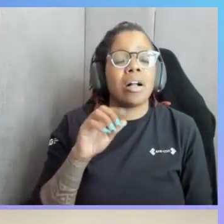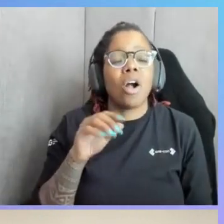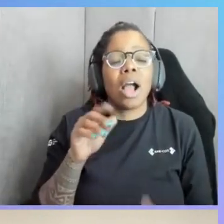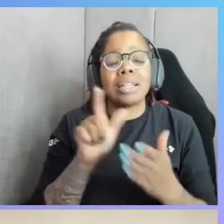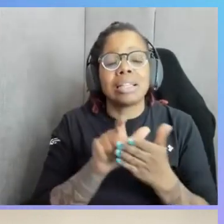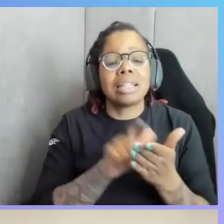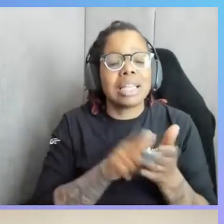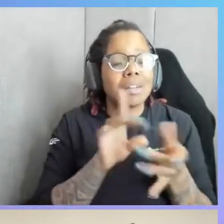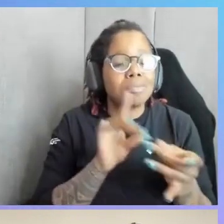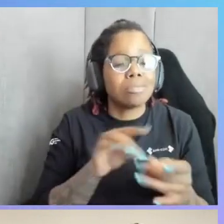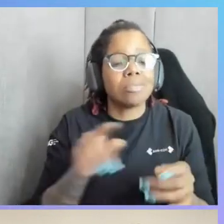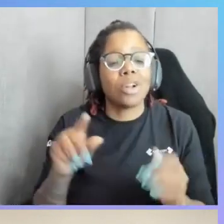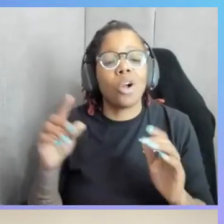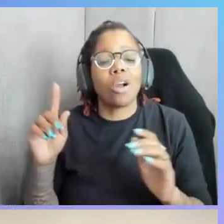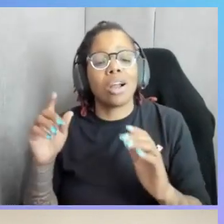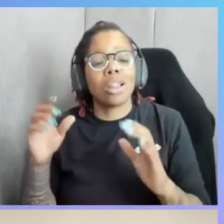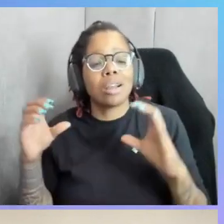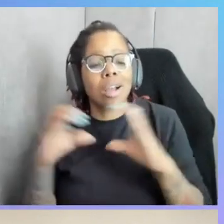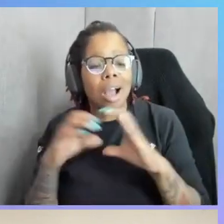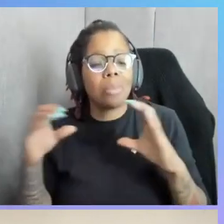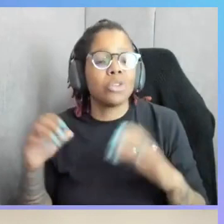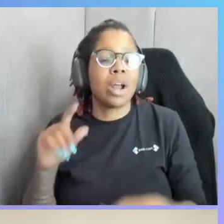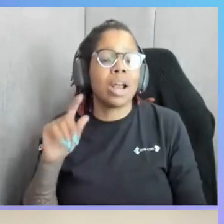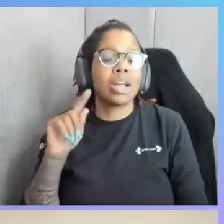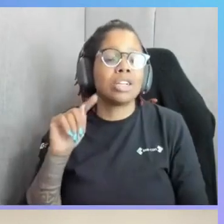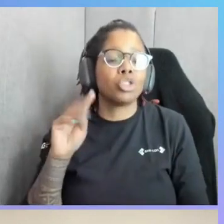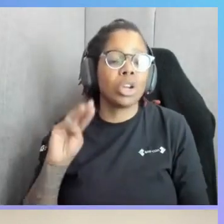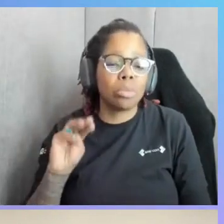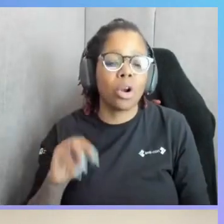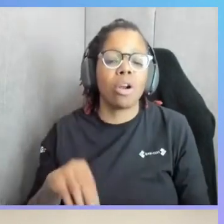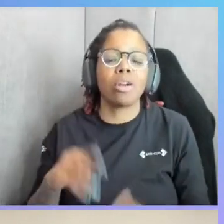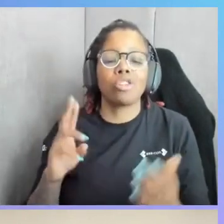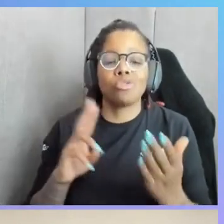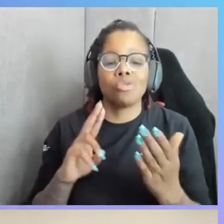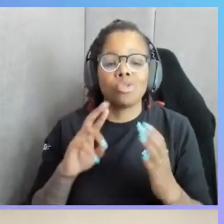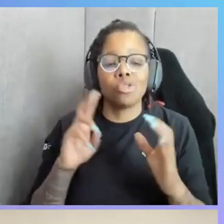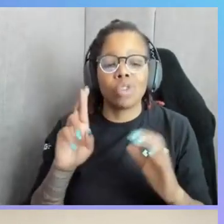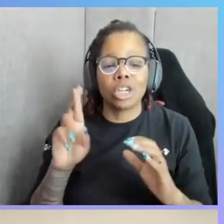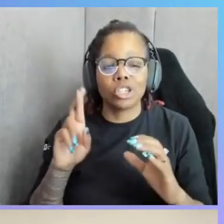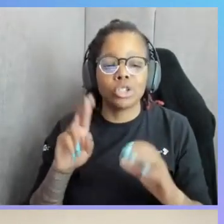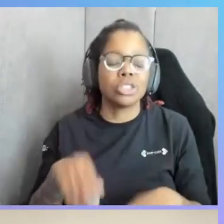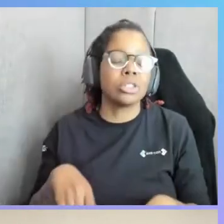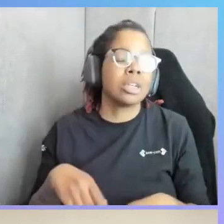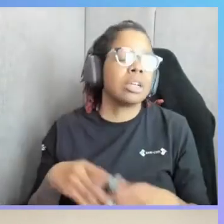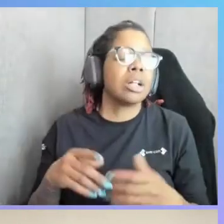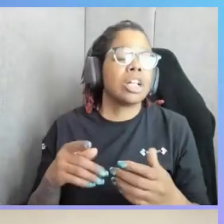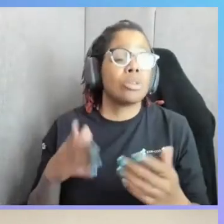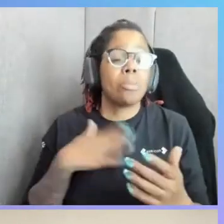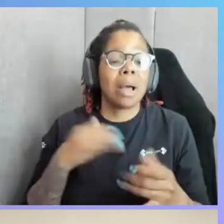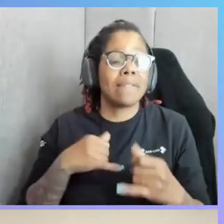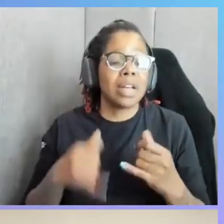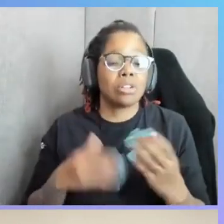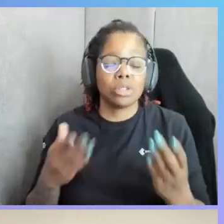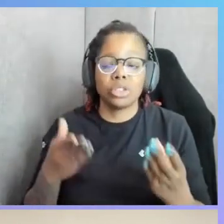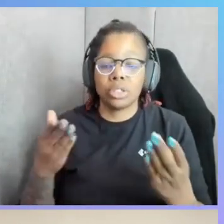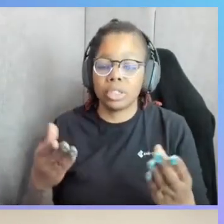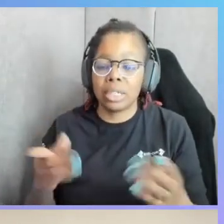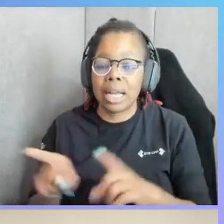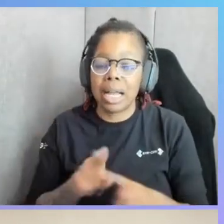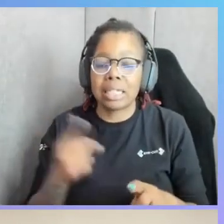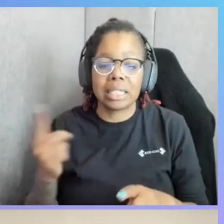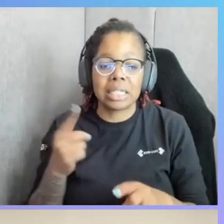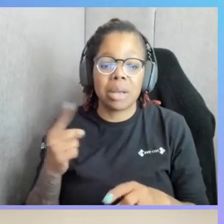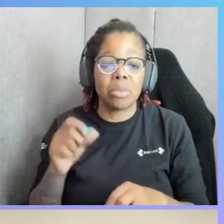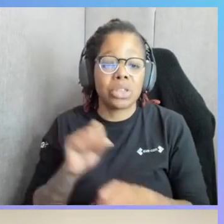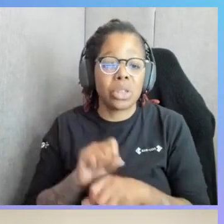copyright, trademark, or registration. So here's my final suggestion. As someone in the